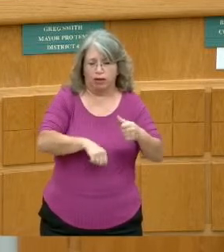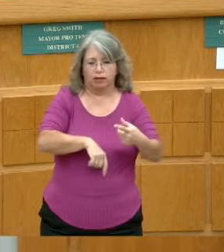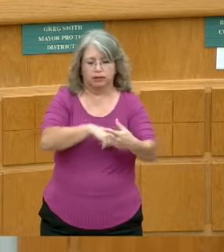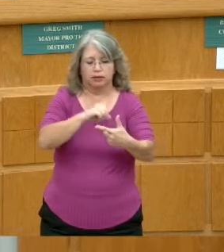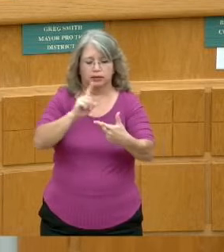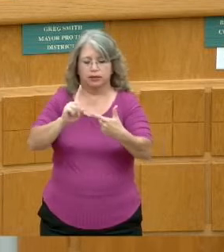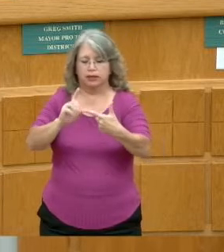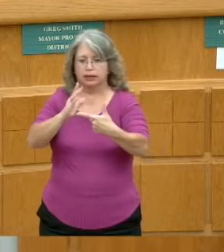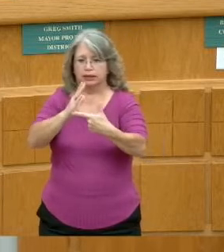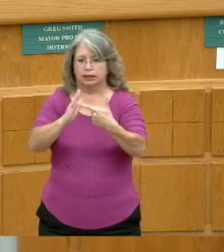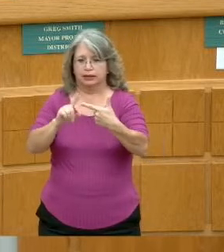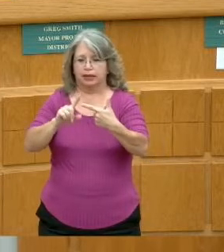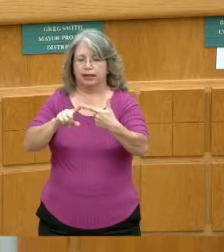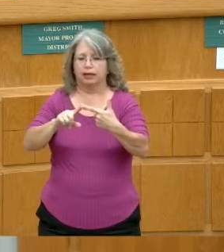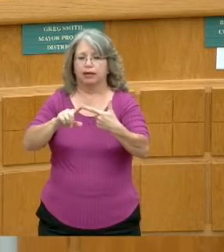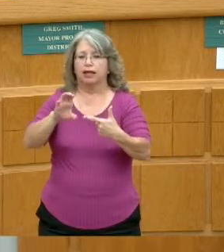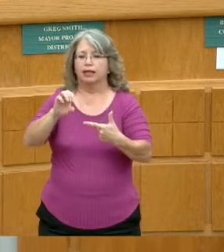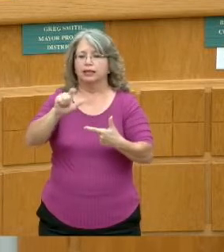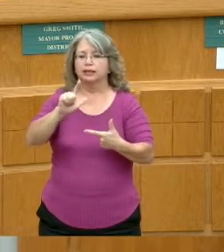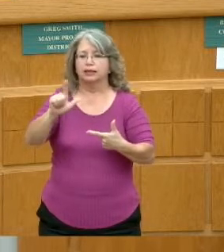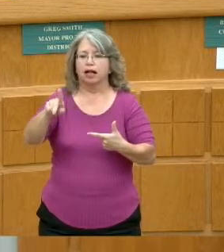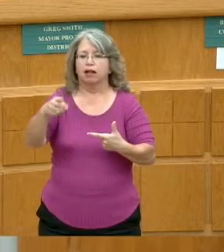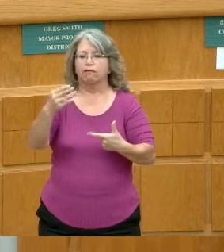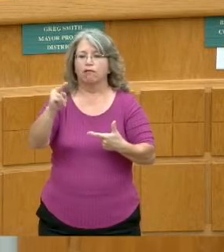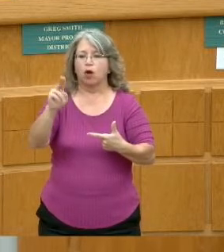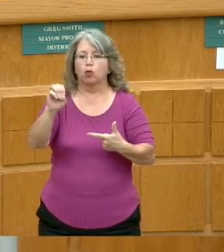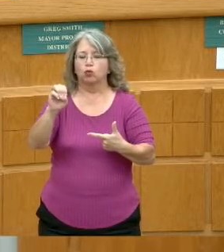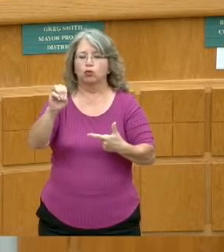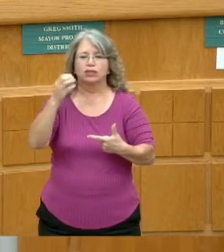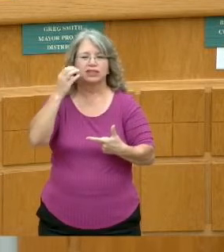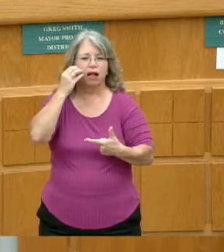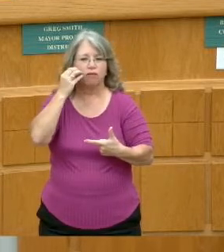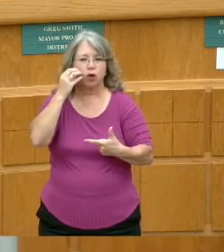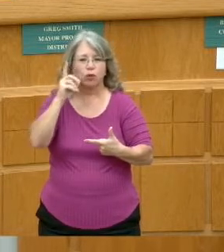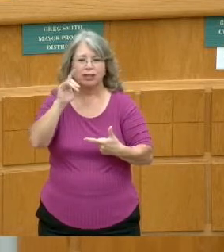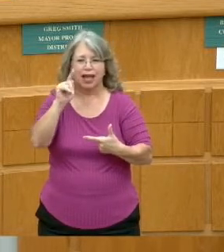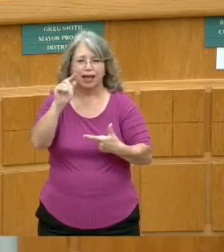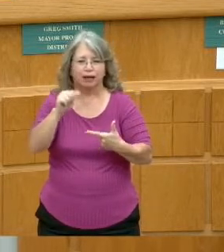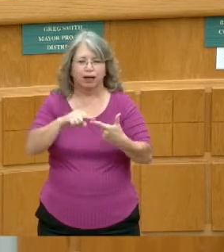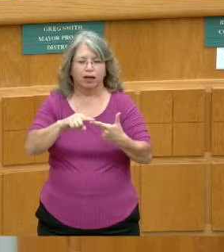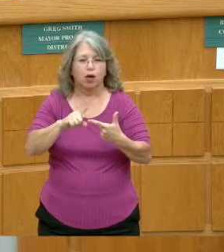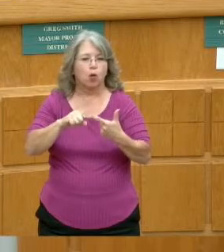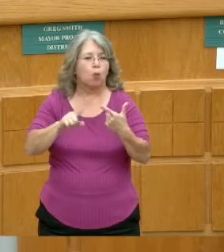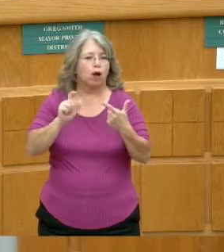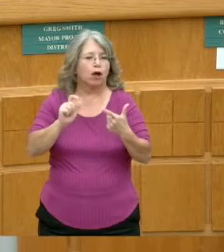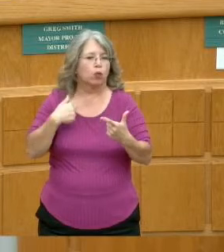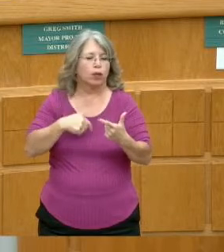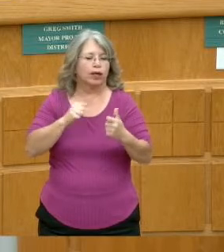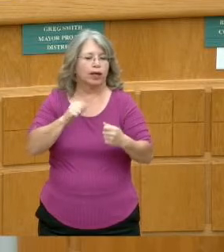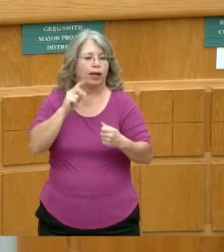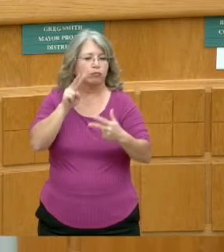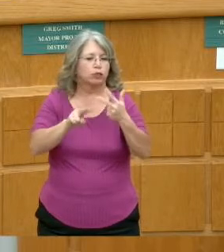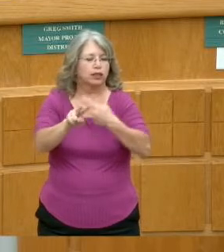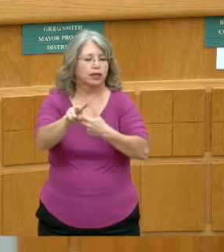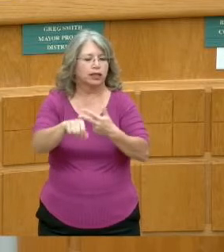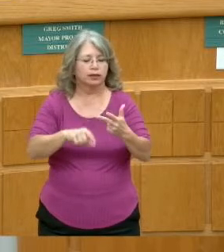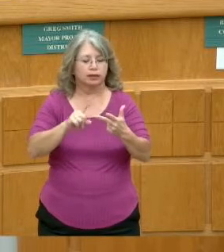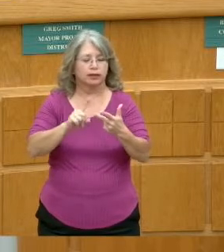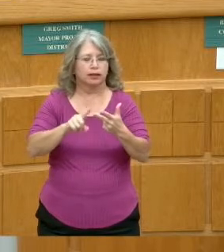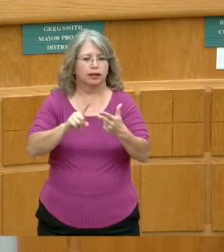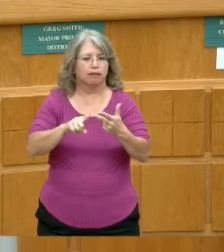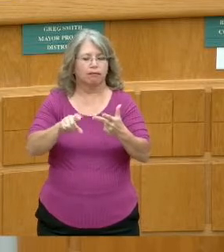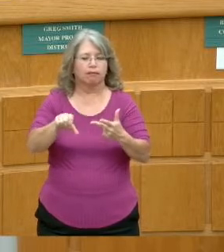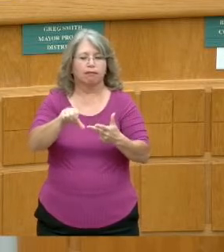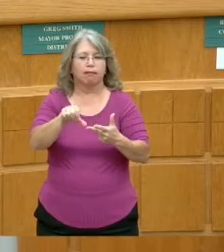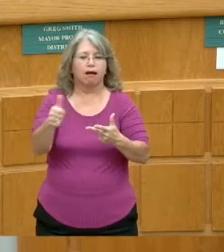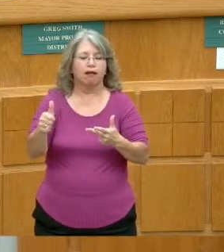phone data and what we might foresee in the future. And then the third section is on models and projections into the future based upon